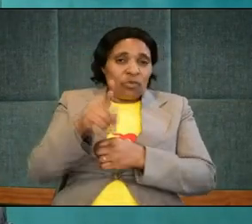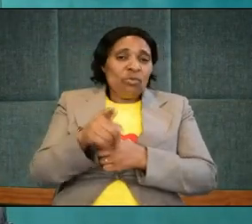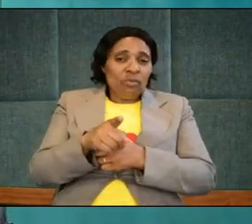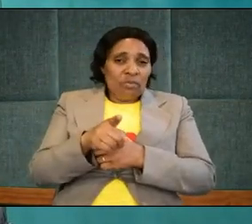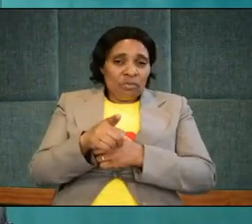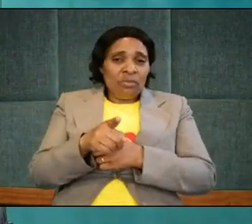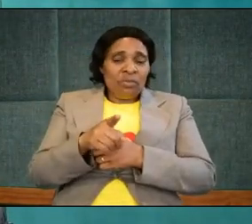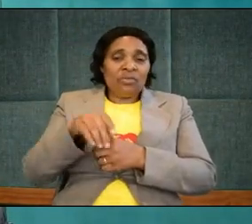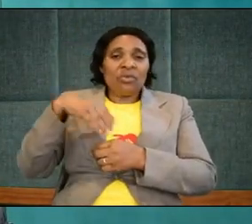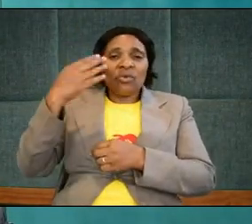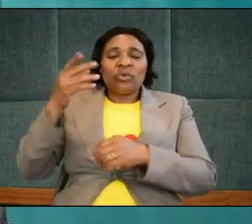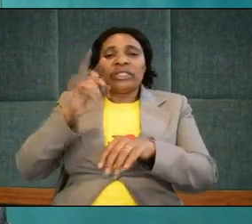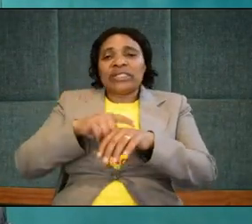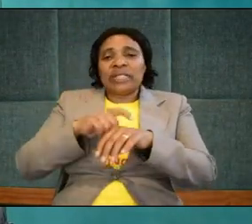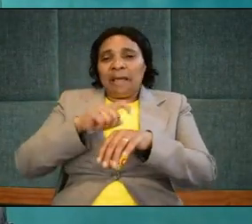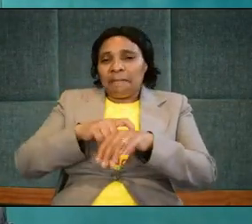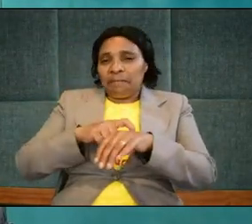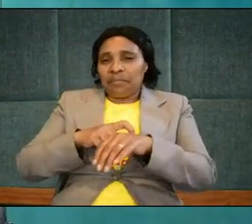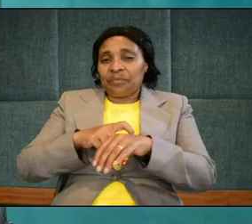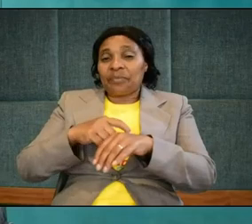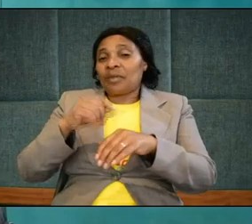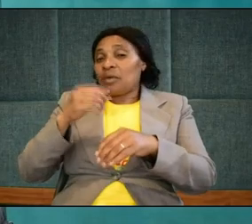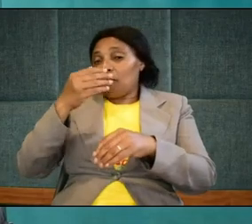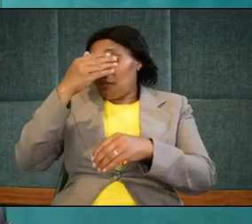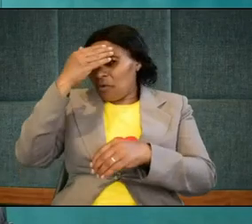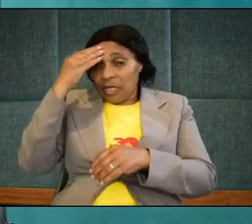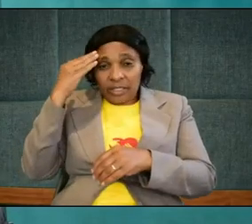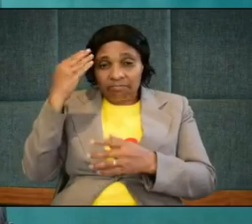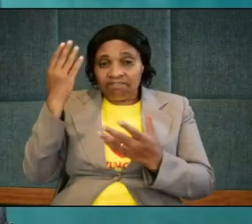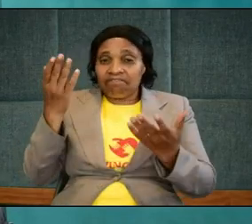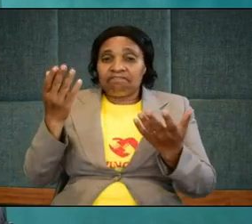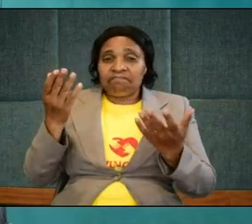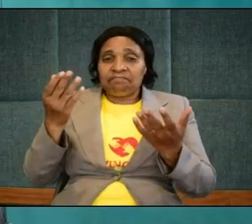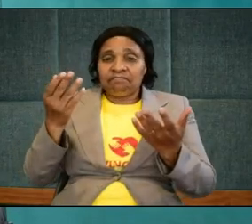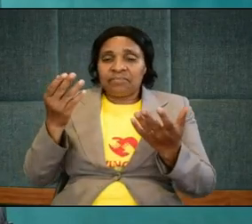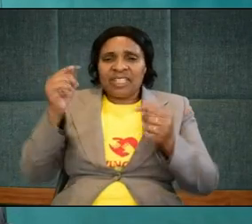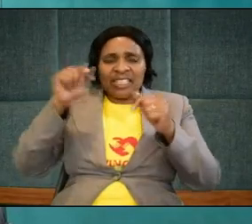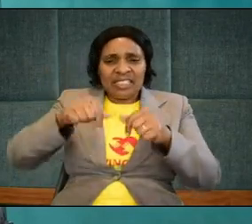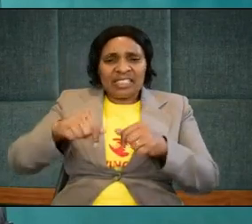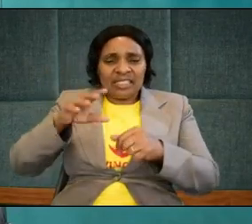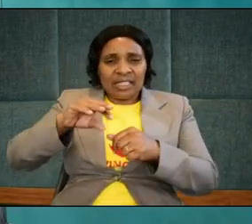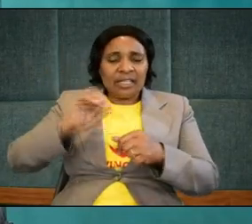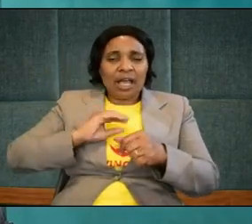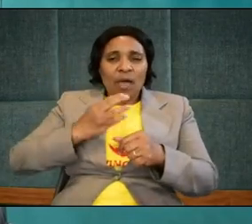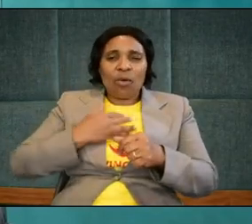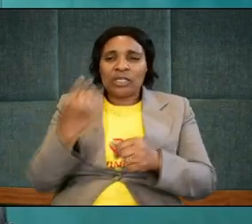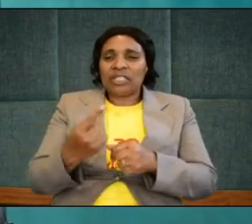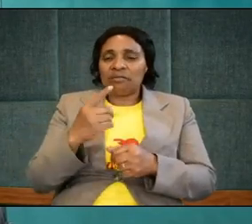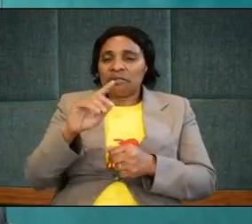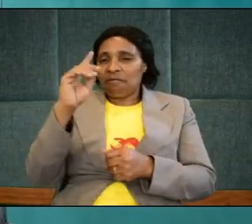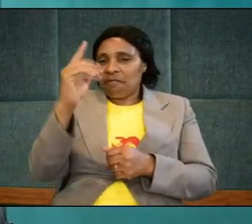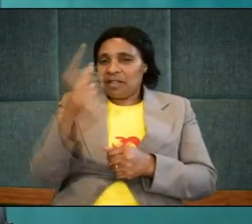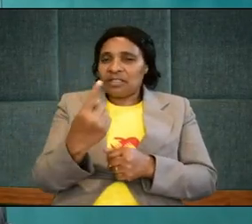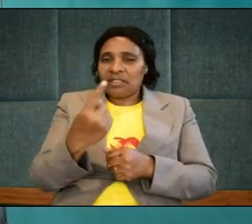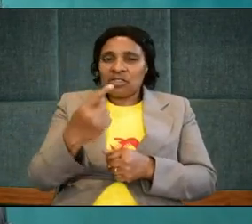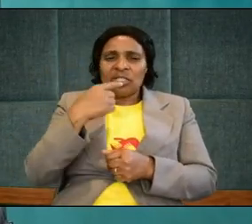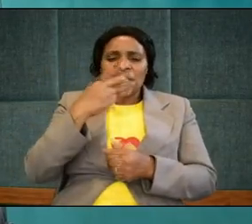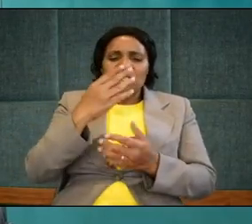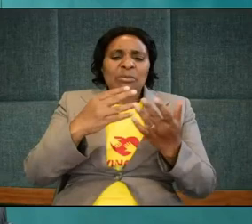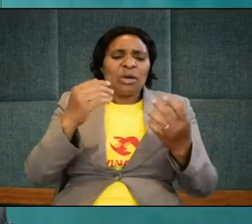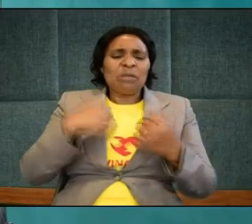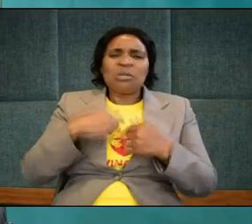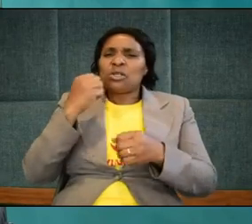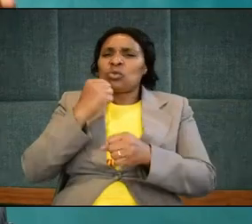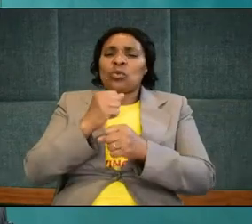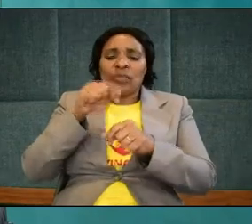I think oftentimes we often forget that God, I think just taking ourselves at first, is that you just tell someone, "I'm going to